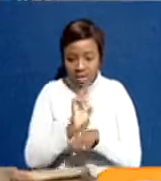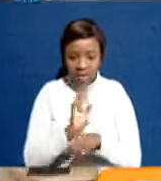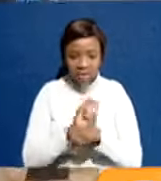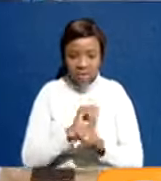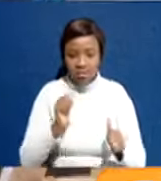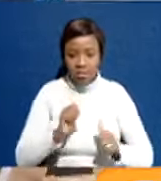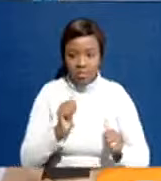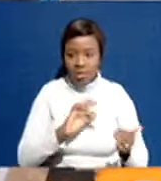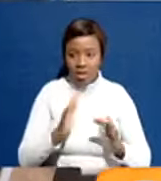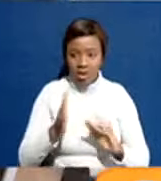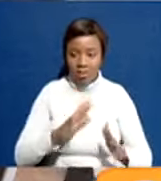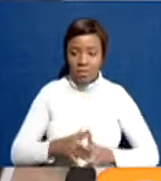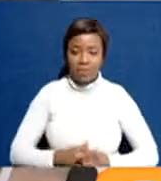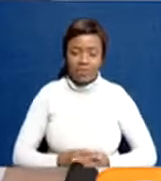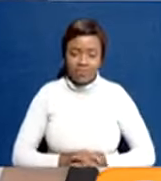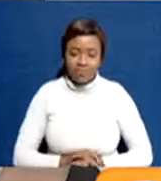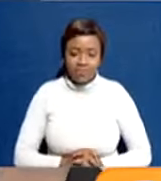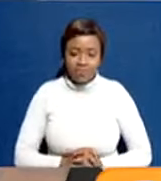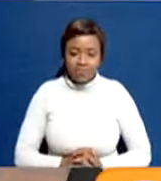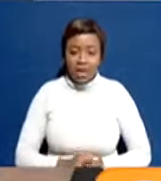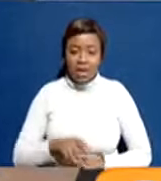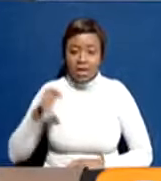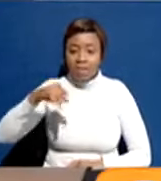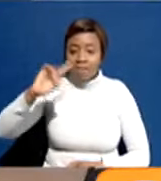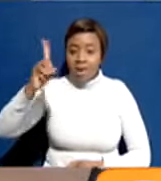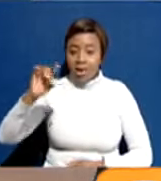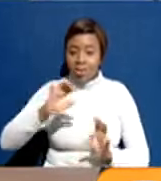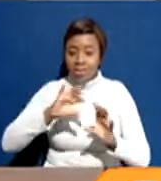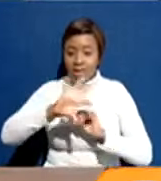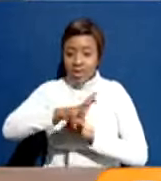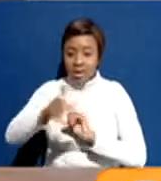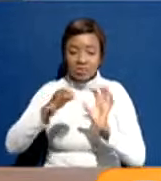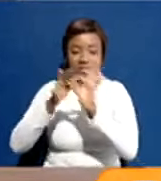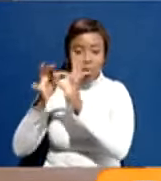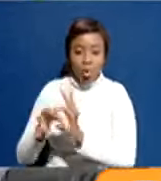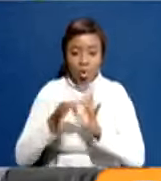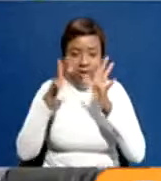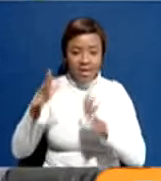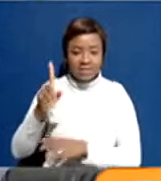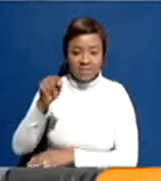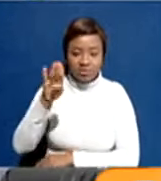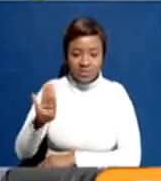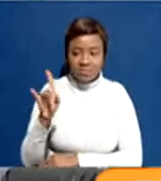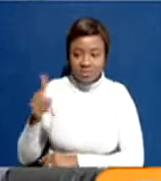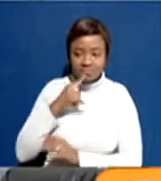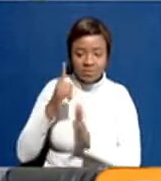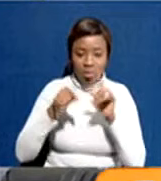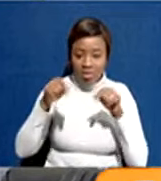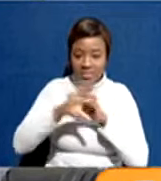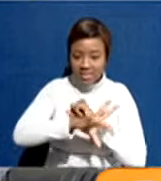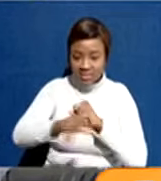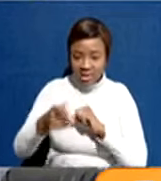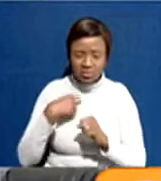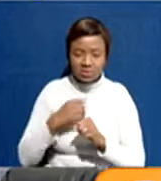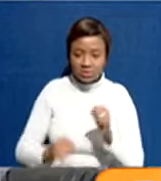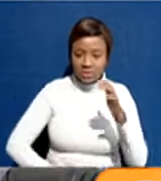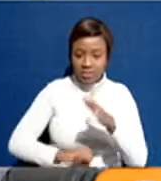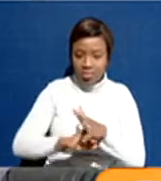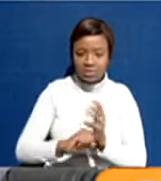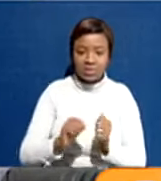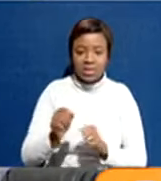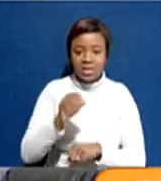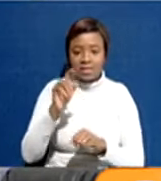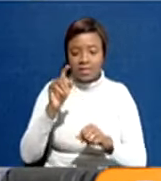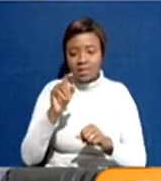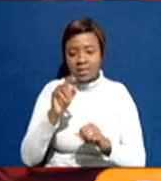sessions. According to Nairobi County TB Coordinator Elizabeth Mweni, the county contributes 12 to 15% of